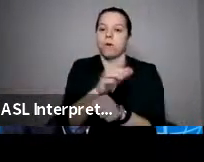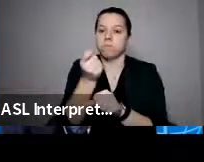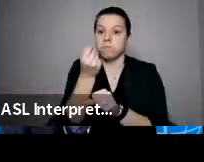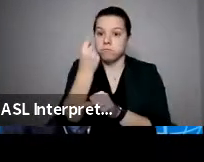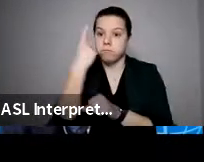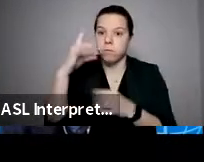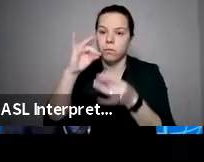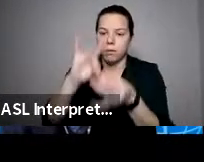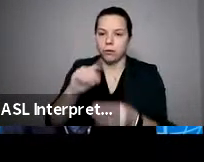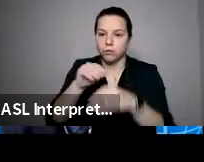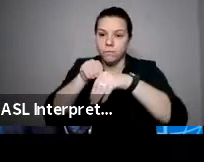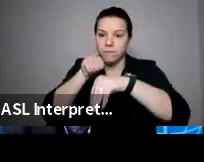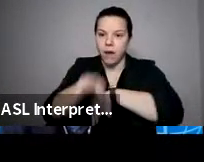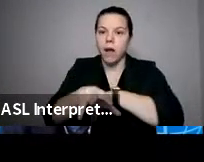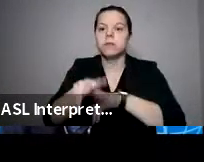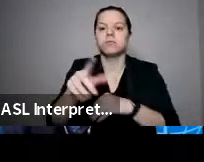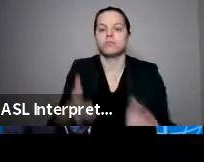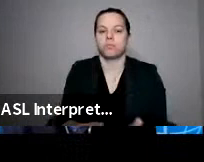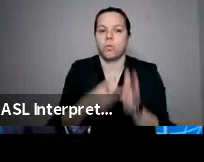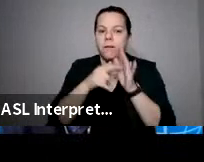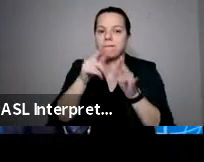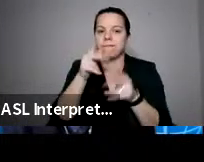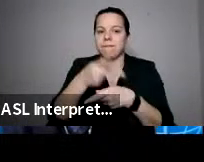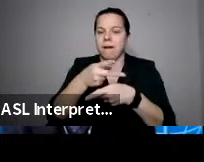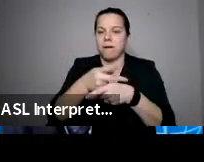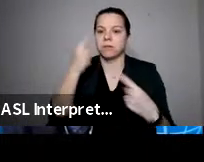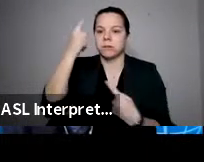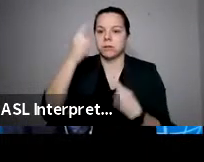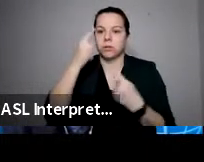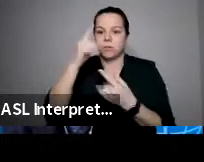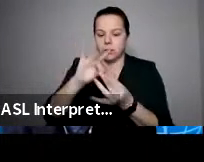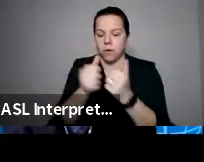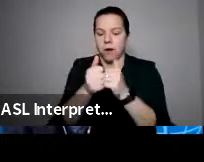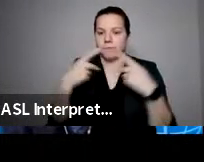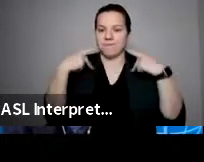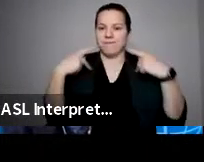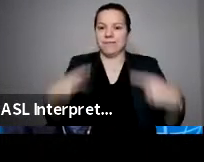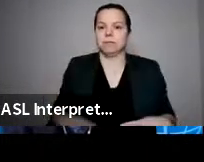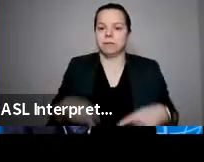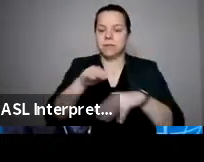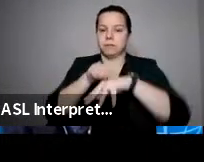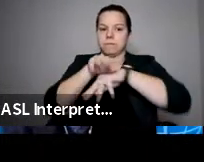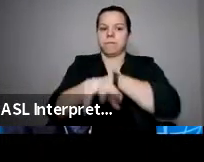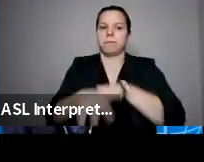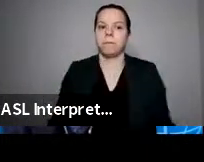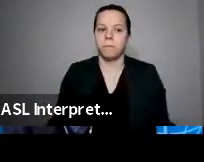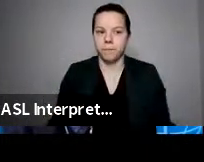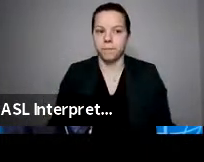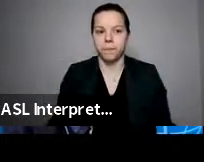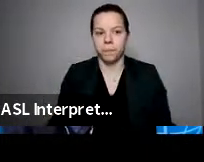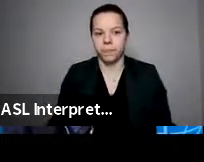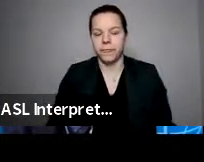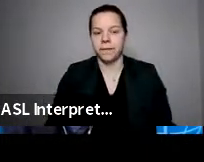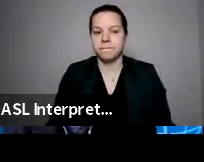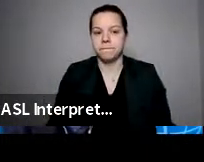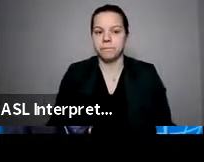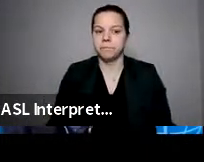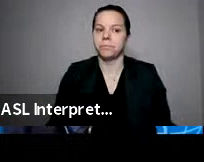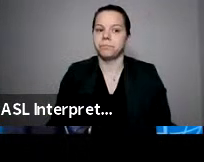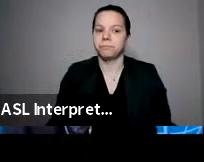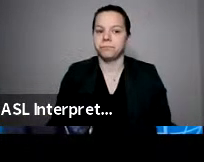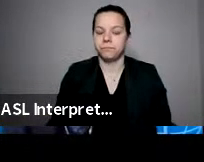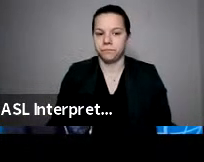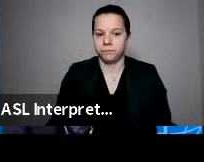a careful consideration of the potential physiological impacts as well. And so along these